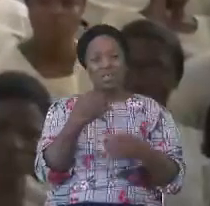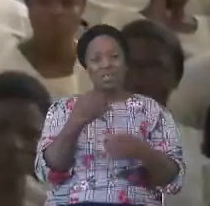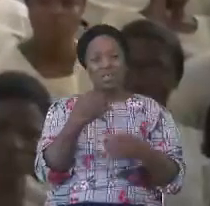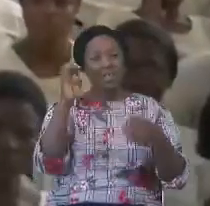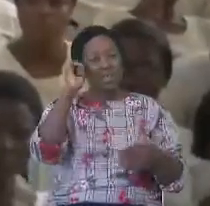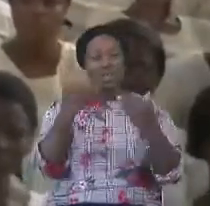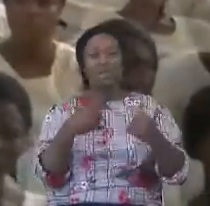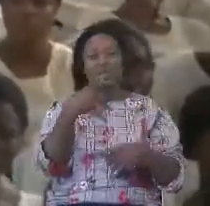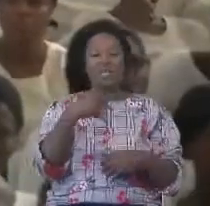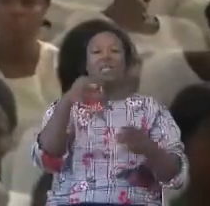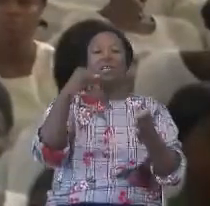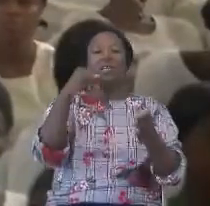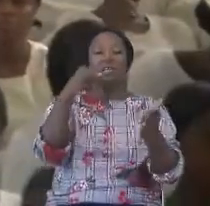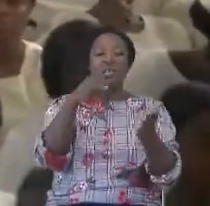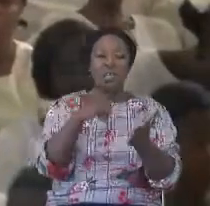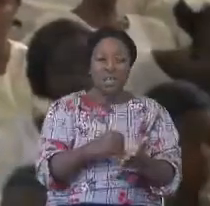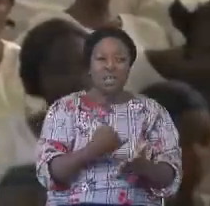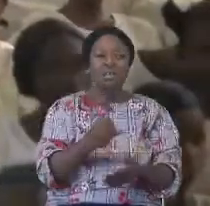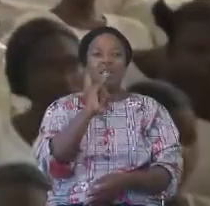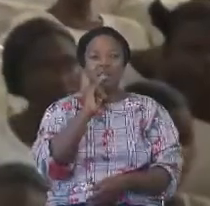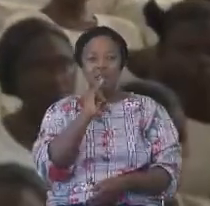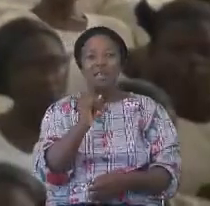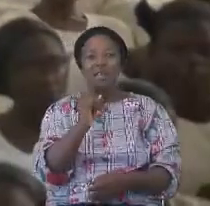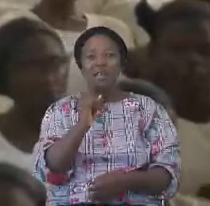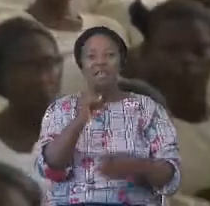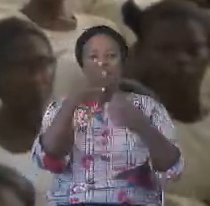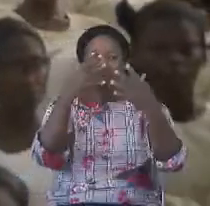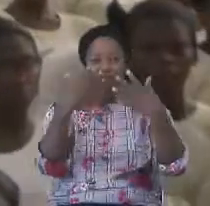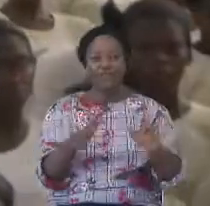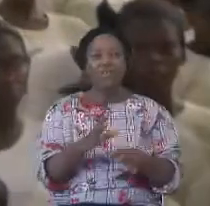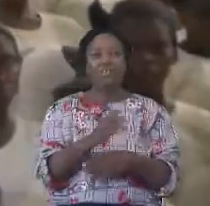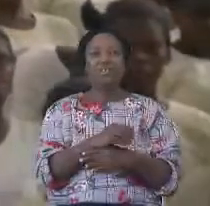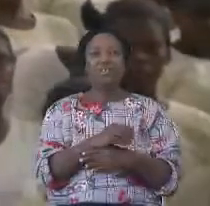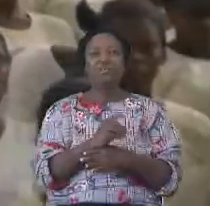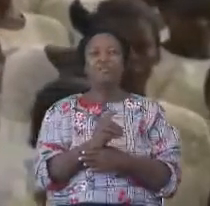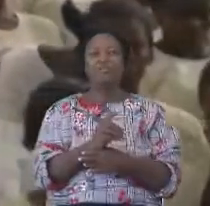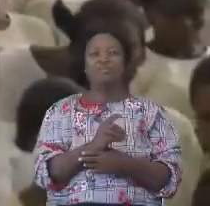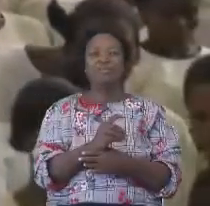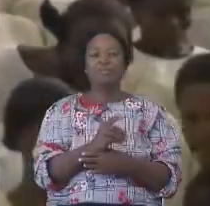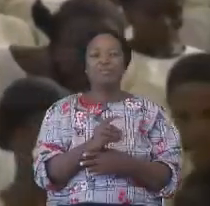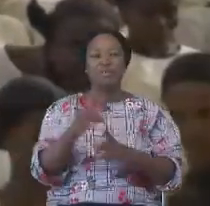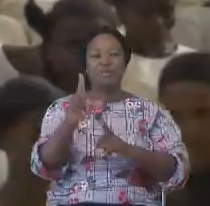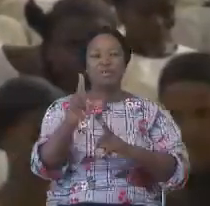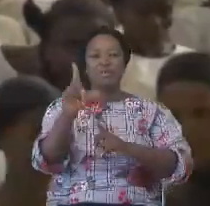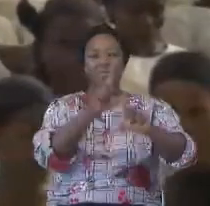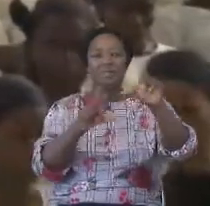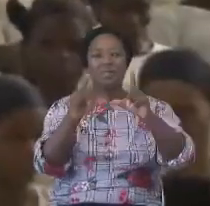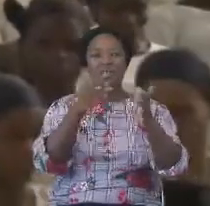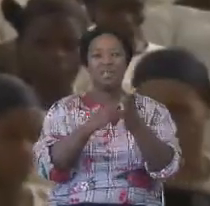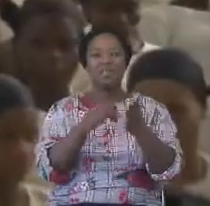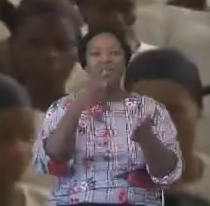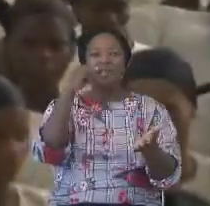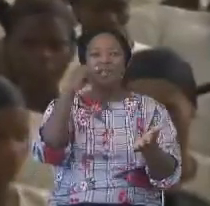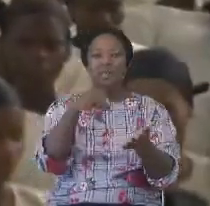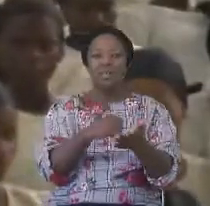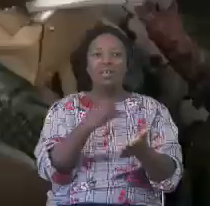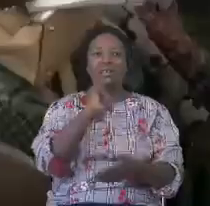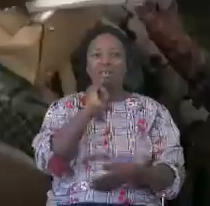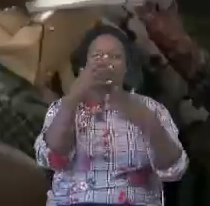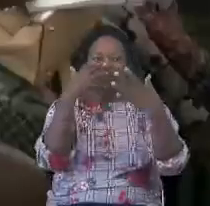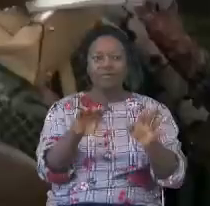everyone, to you, to me, and to everyone. He now said, it is